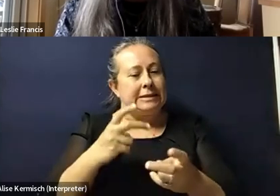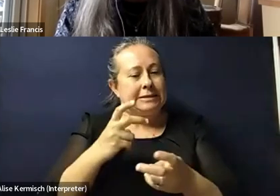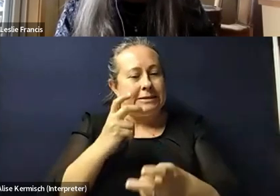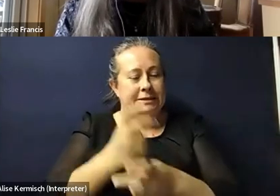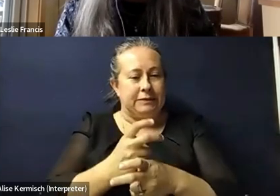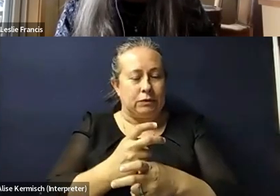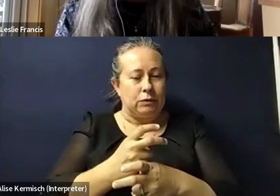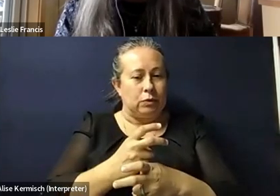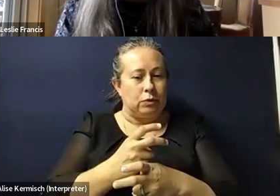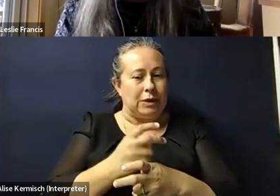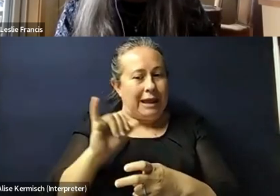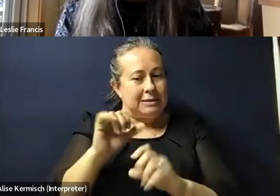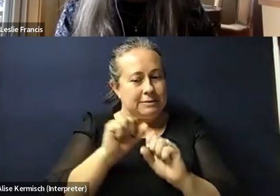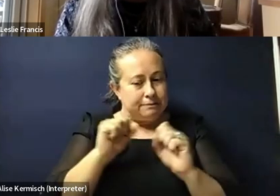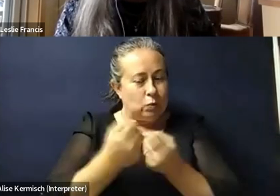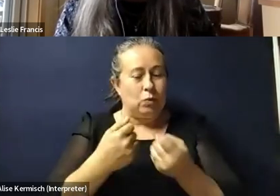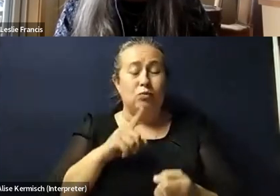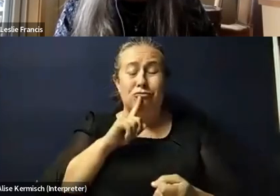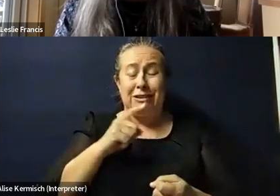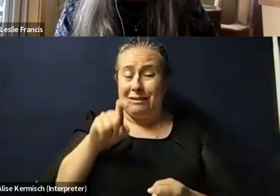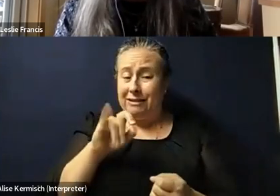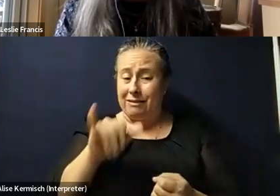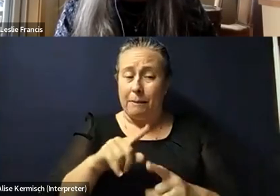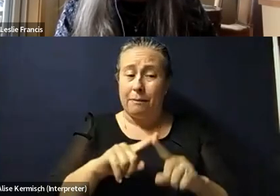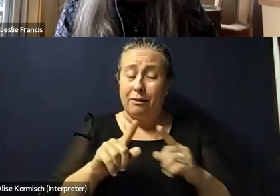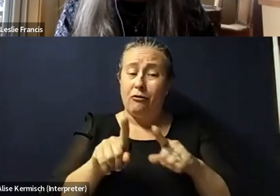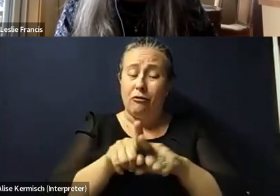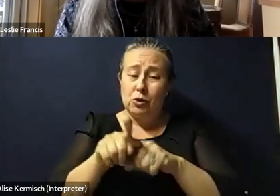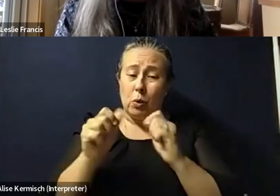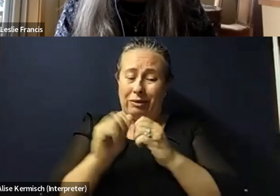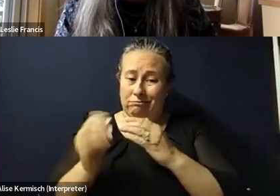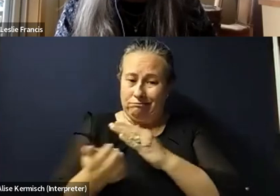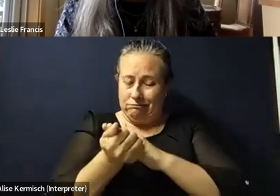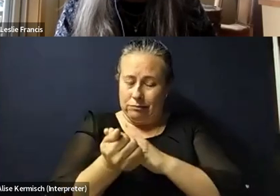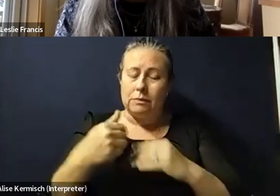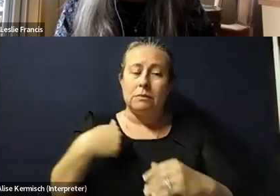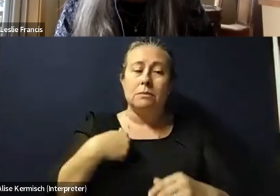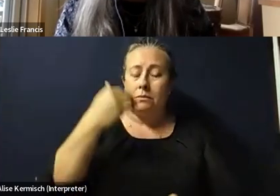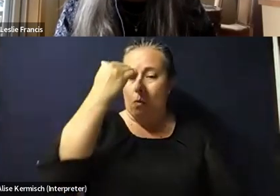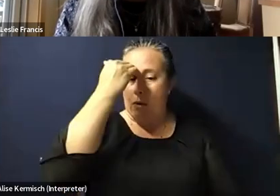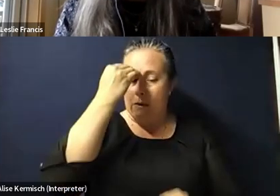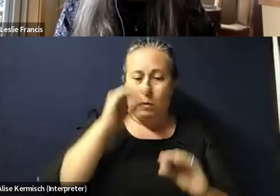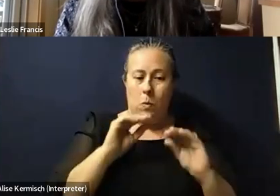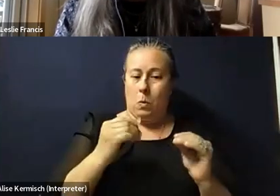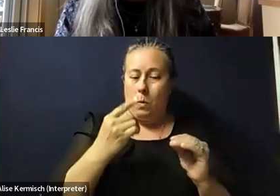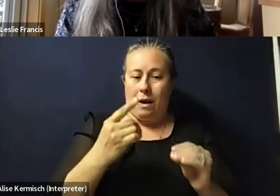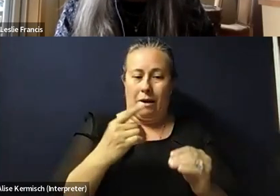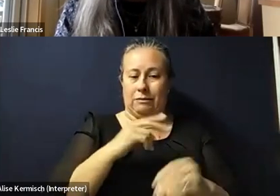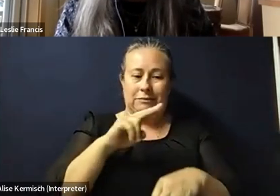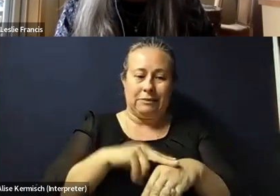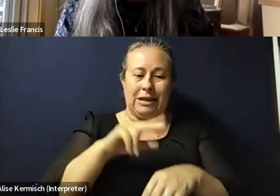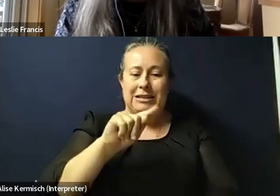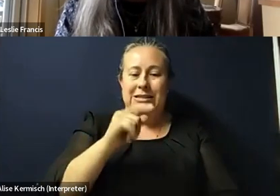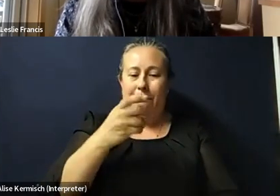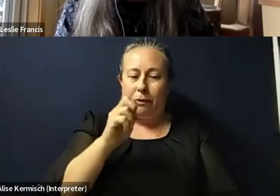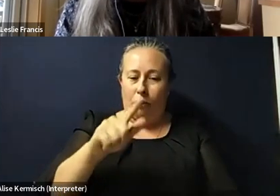as a society, we really need it, with the caveat that I'm well aware that no one is typical,